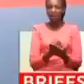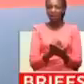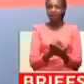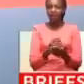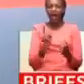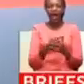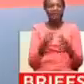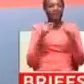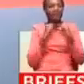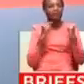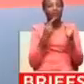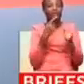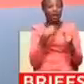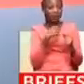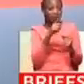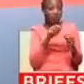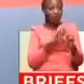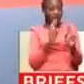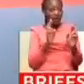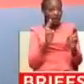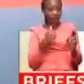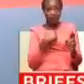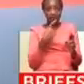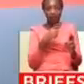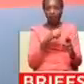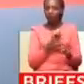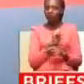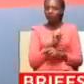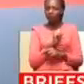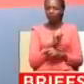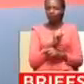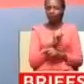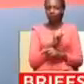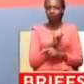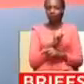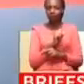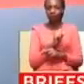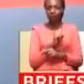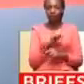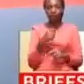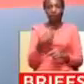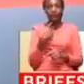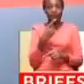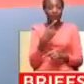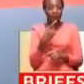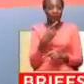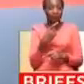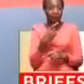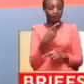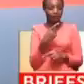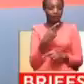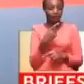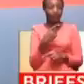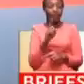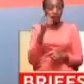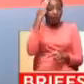priest was like, hey, are you ready? You know, we can do this. And I said, you know, I heard a still small voice. You know, when God